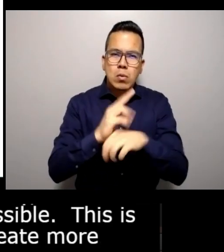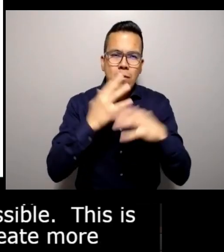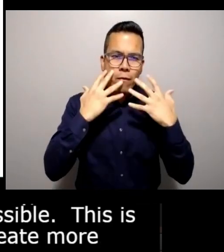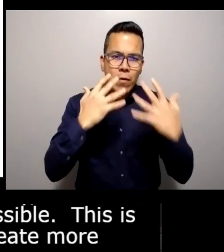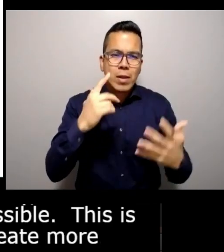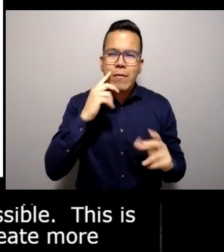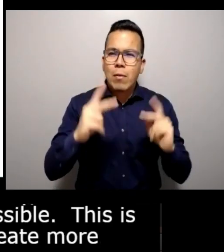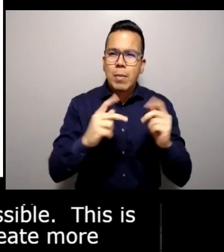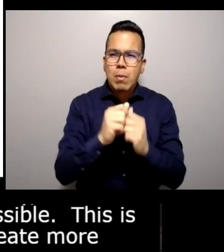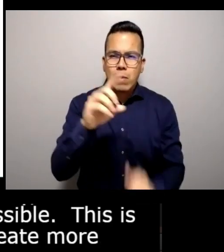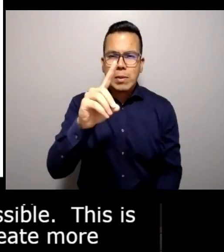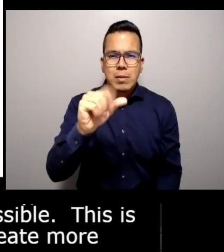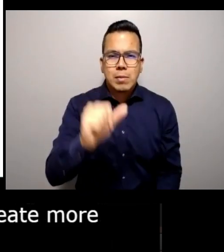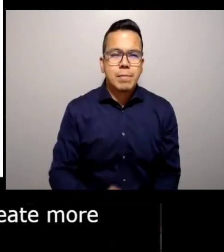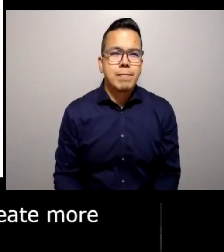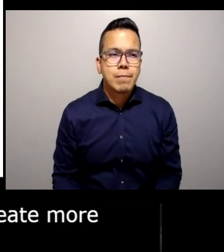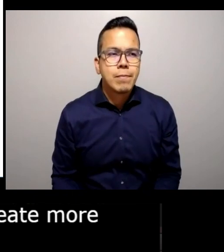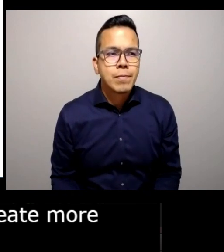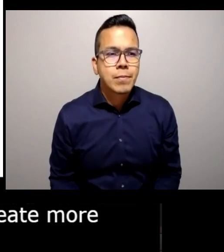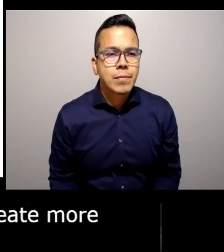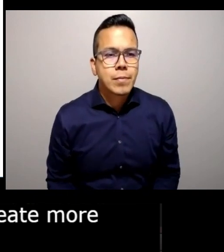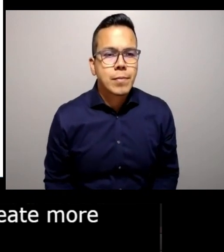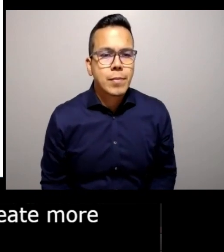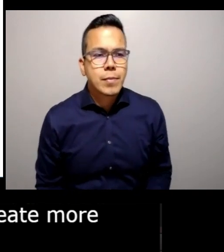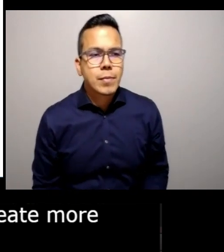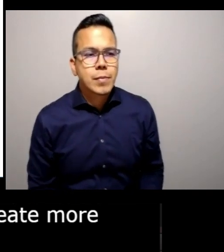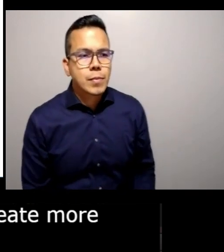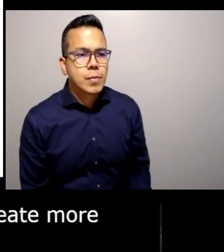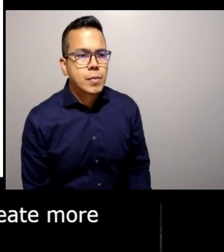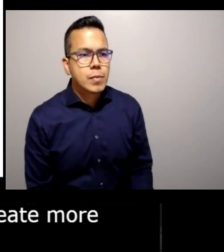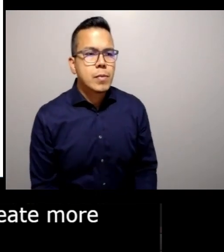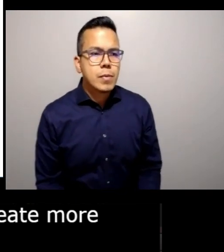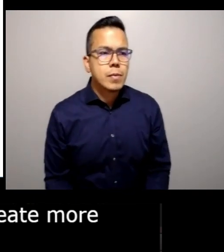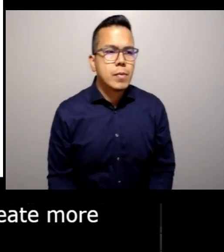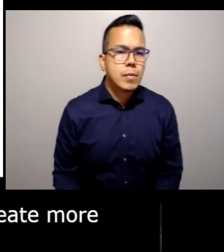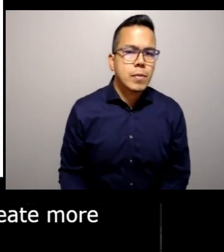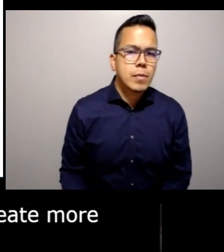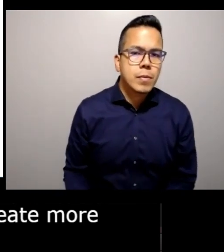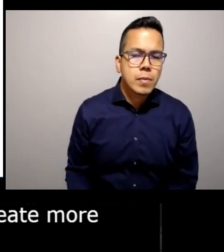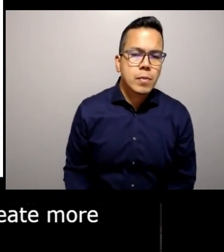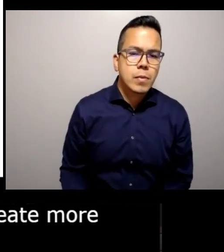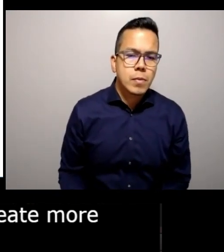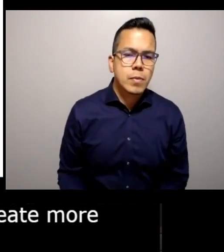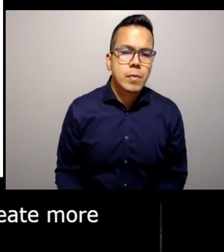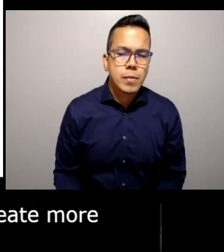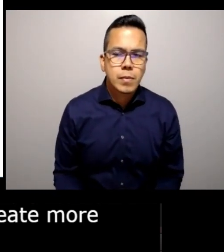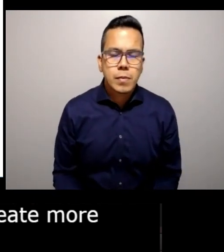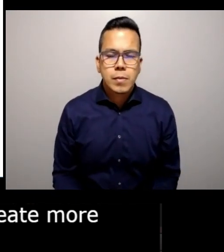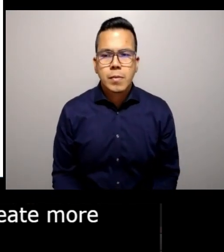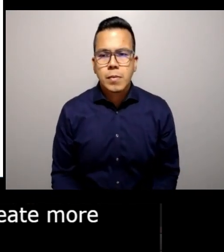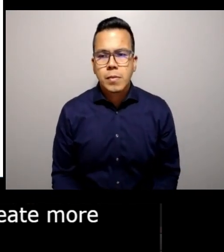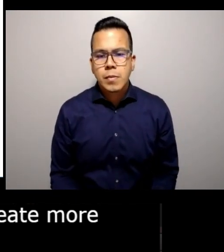So the social media universe expands and shifts over time.